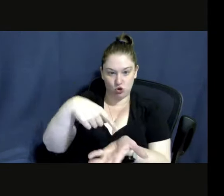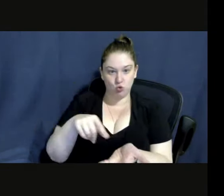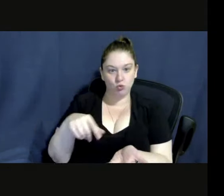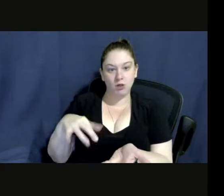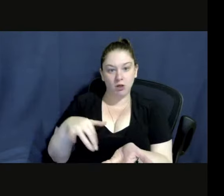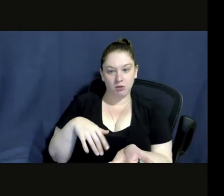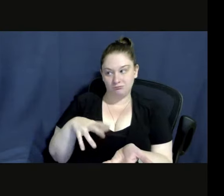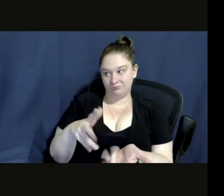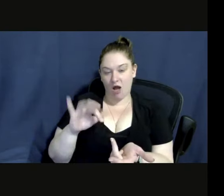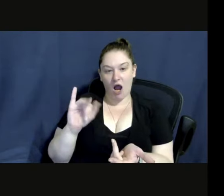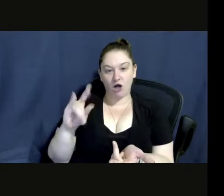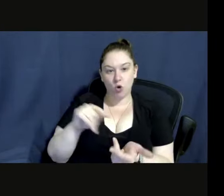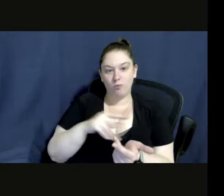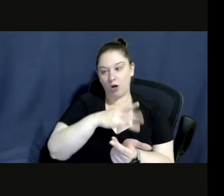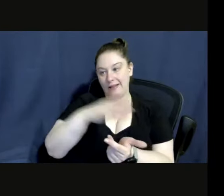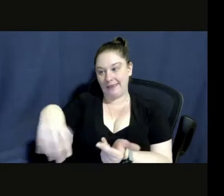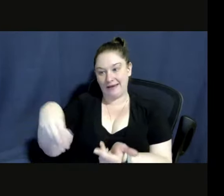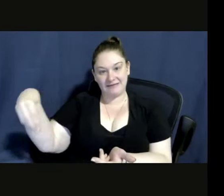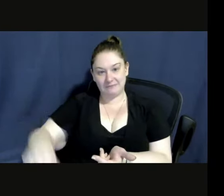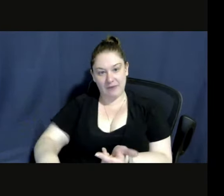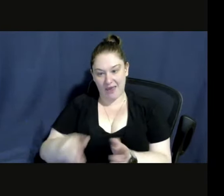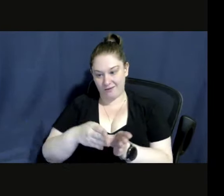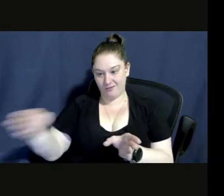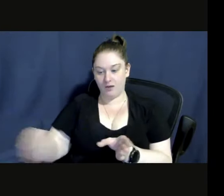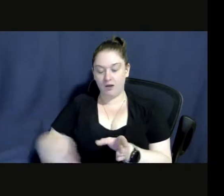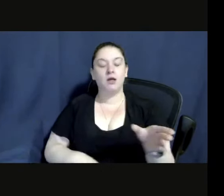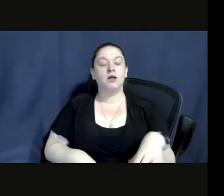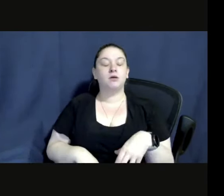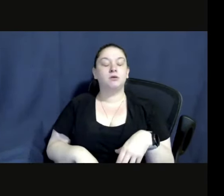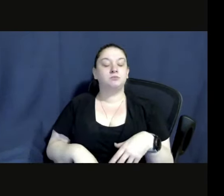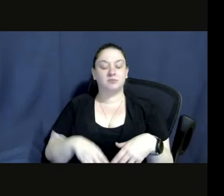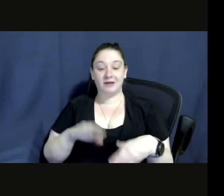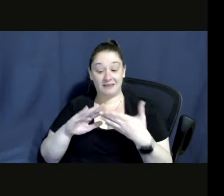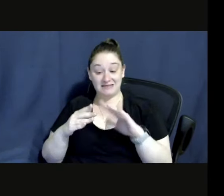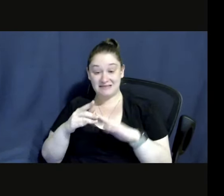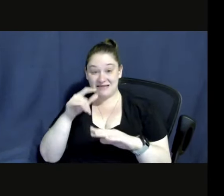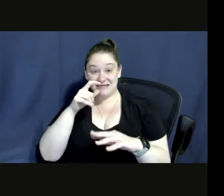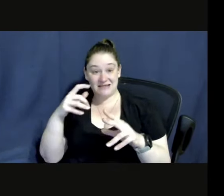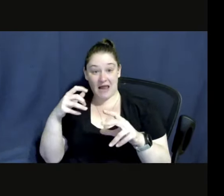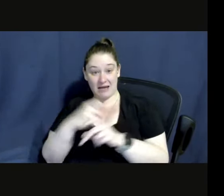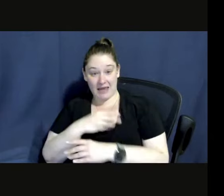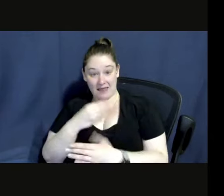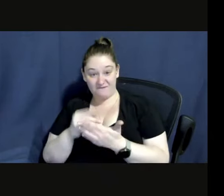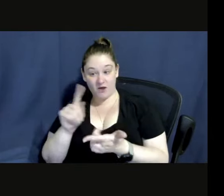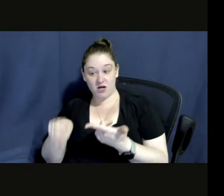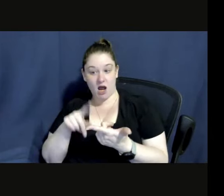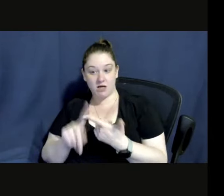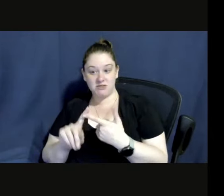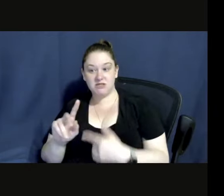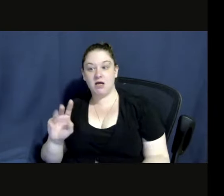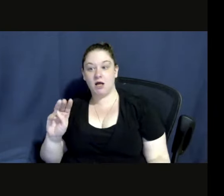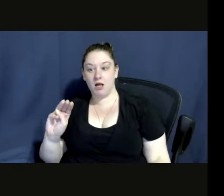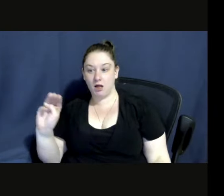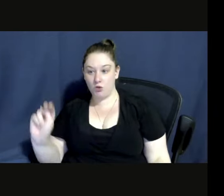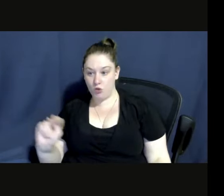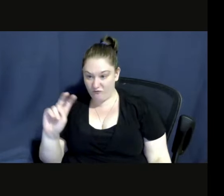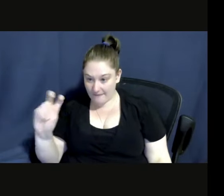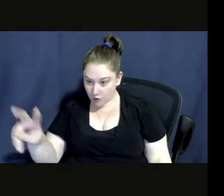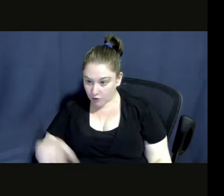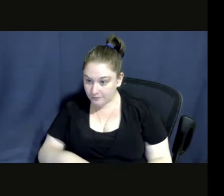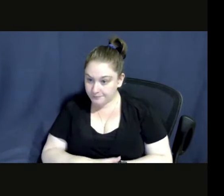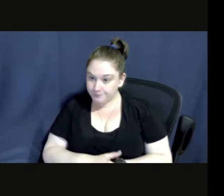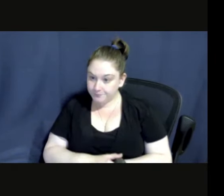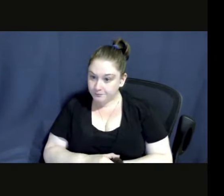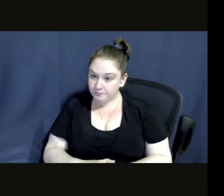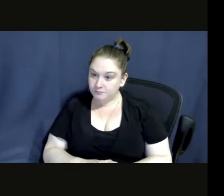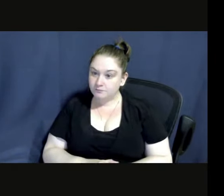pay it at some point. The city doesn't receive those funds until November, the first large batch of them, and then they trickle in throughout the year.